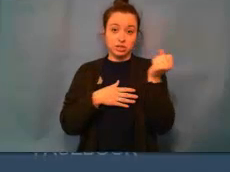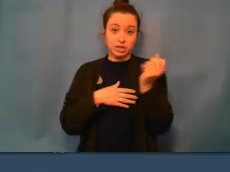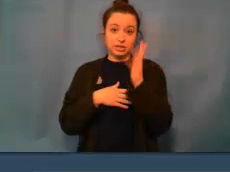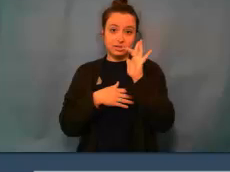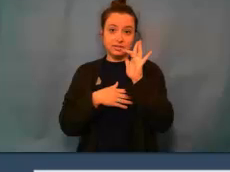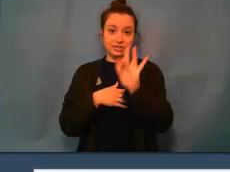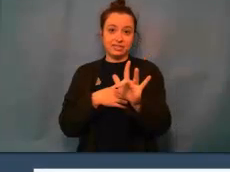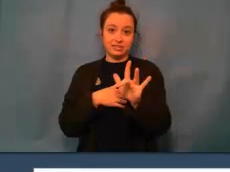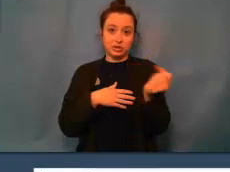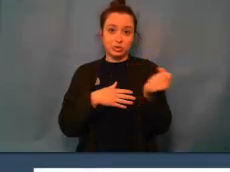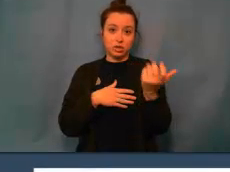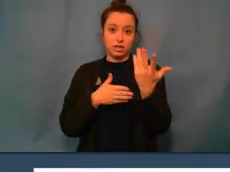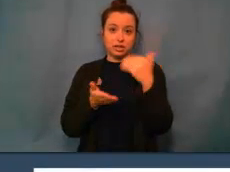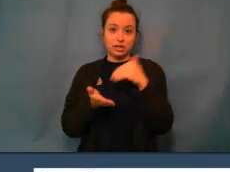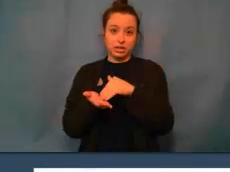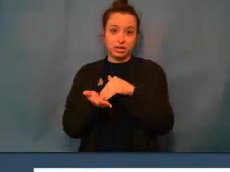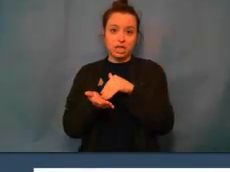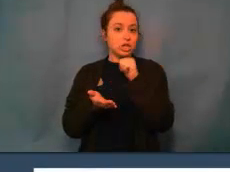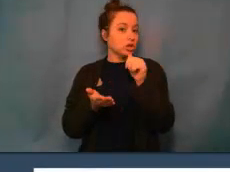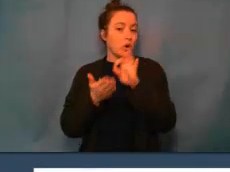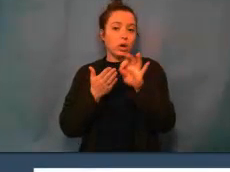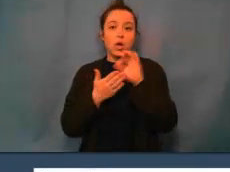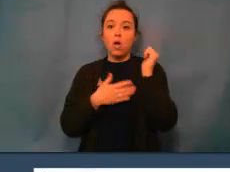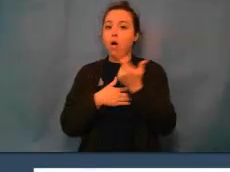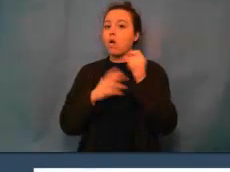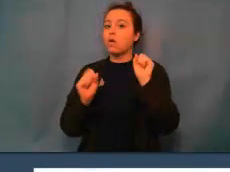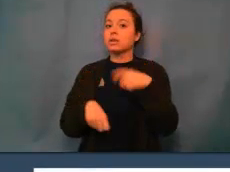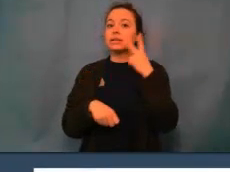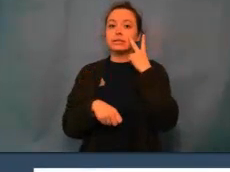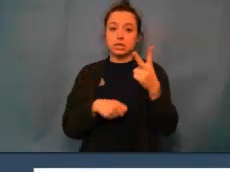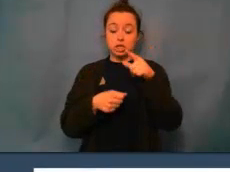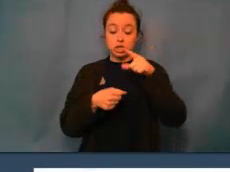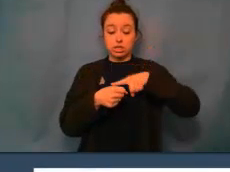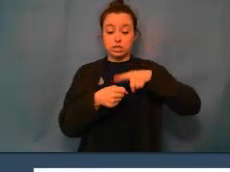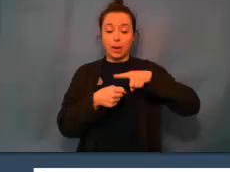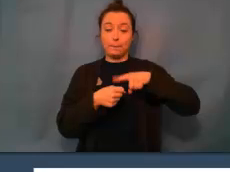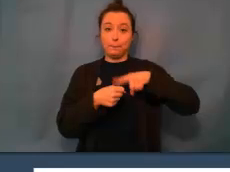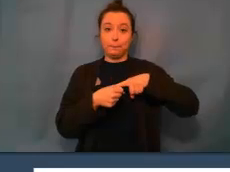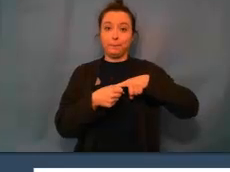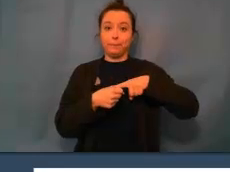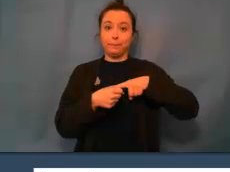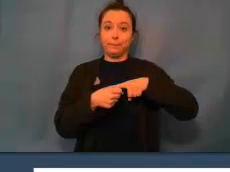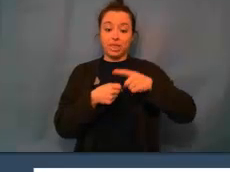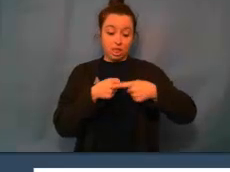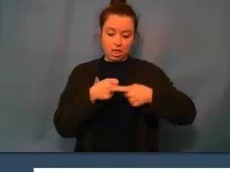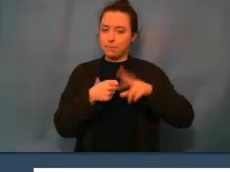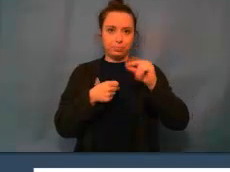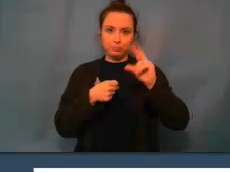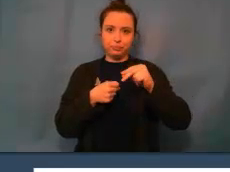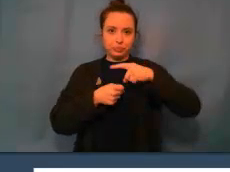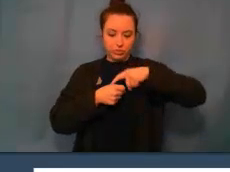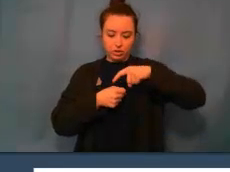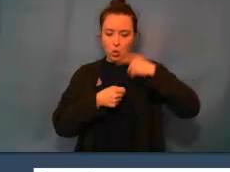Click them to roll them. Remember, don't count all the dots that you can see. Then you'll have way too big of a number and it won't be on your page. And then